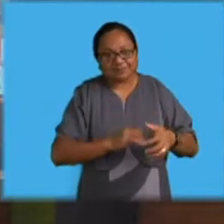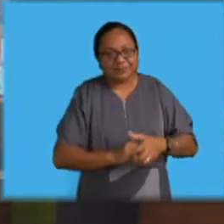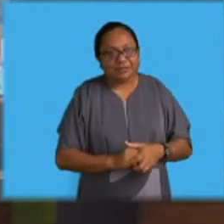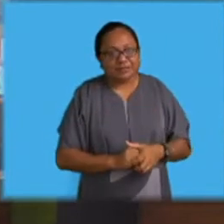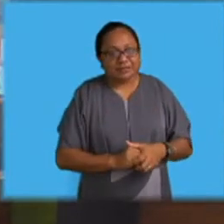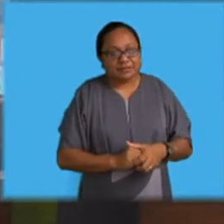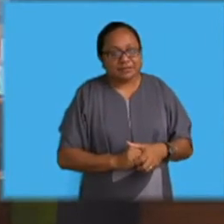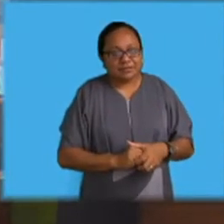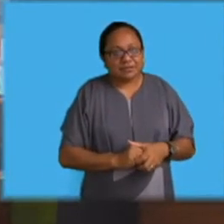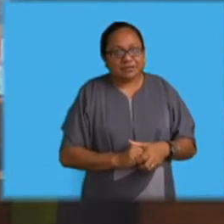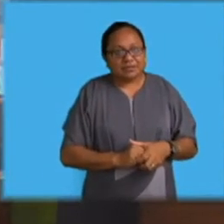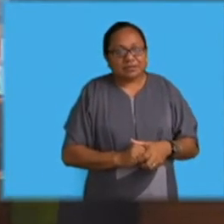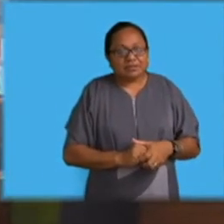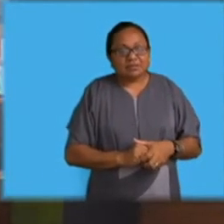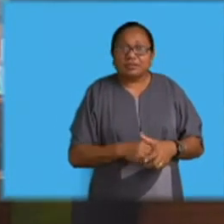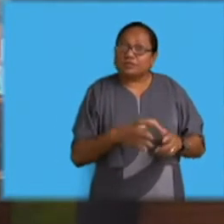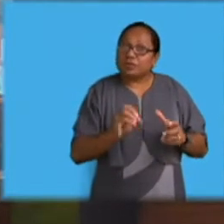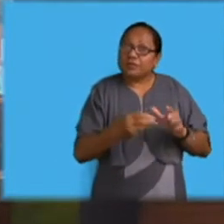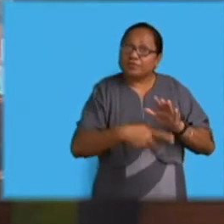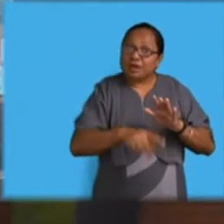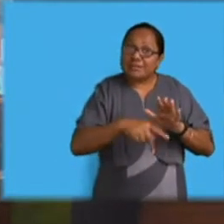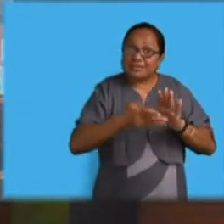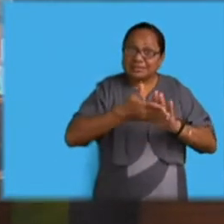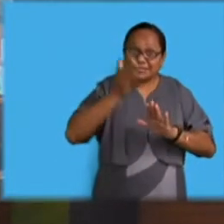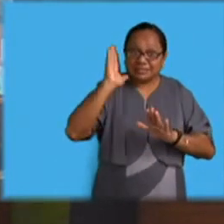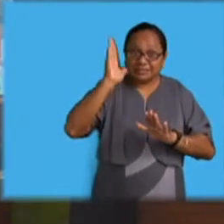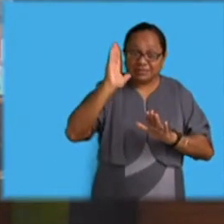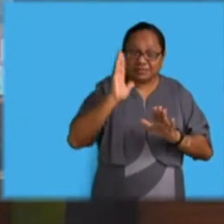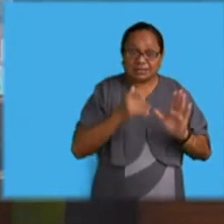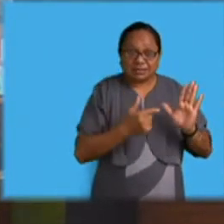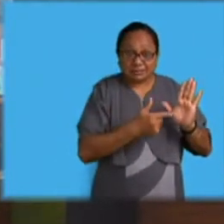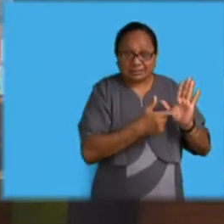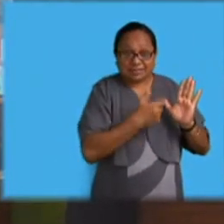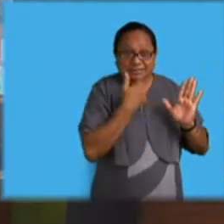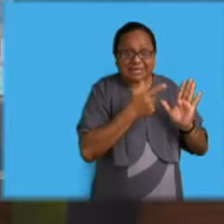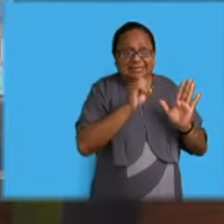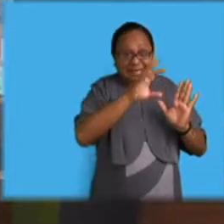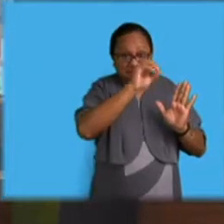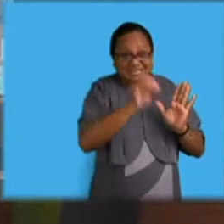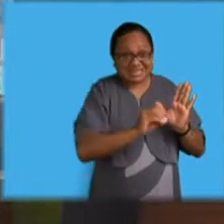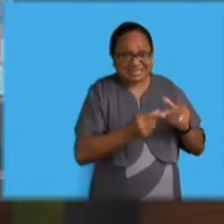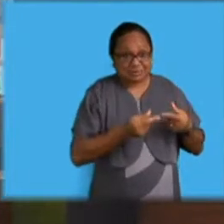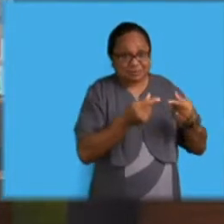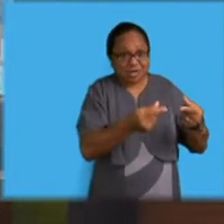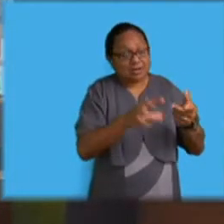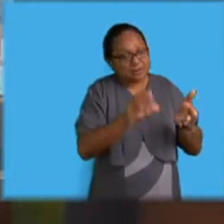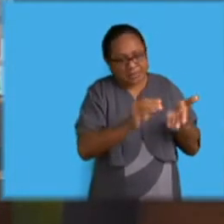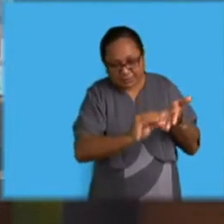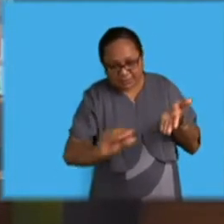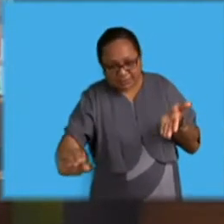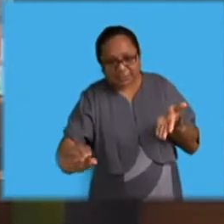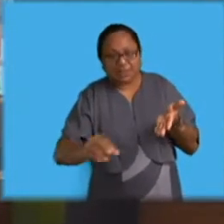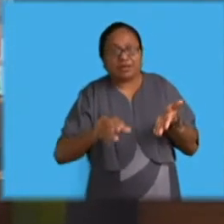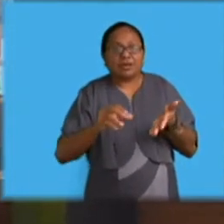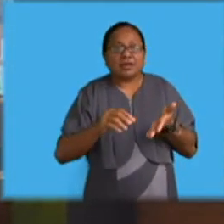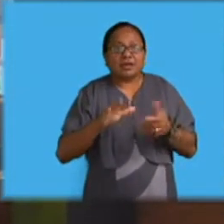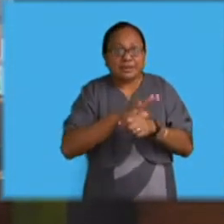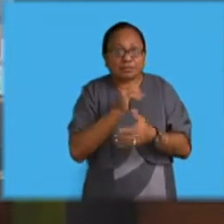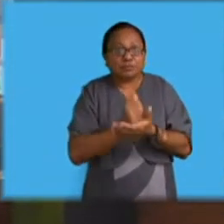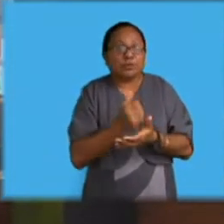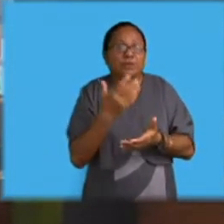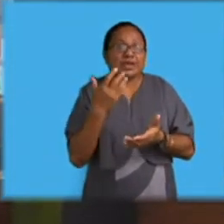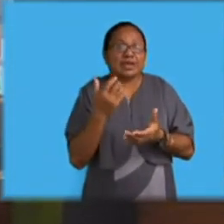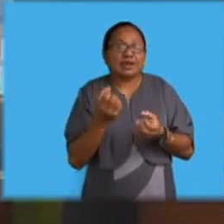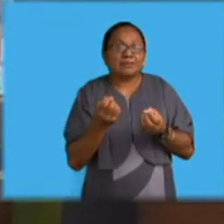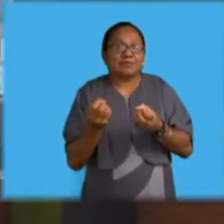tuition fee grant for primary and secondary school stipulates that 10% of the grant is allocated towards ensuring that we meet